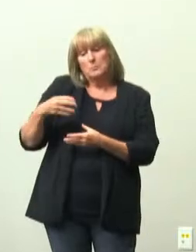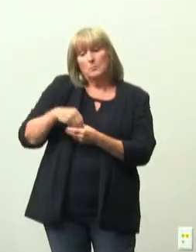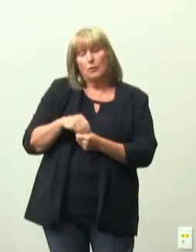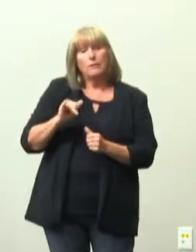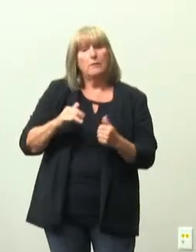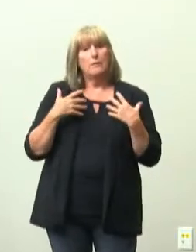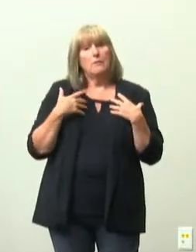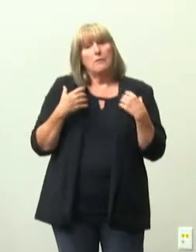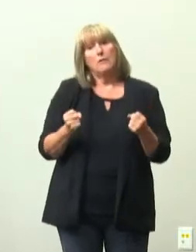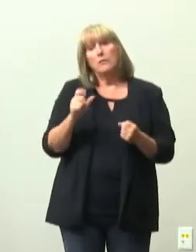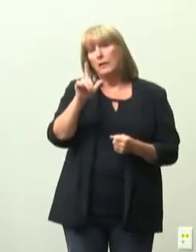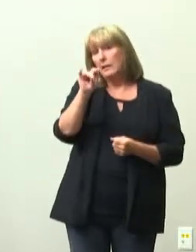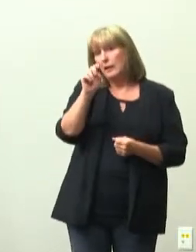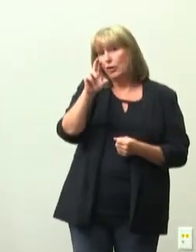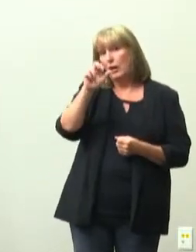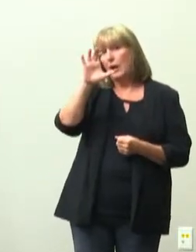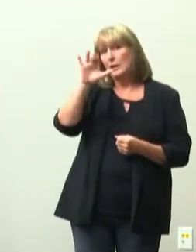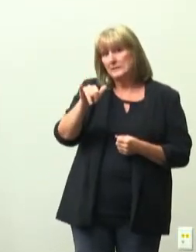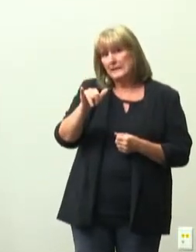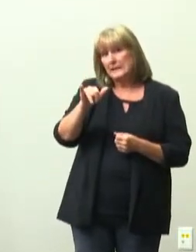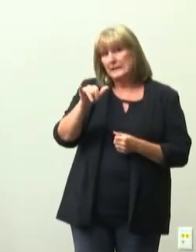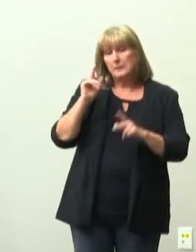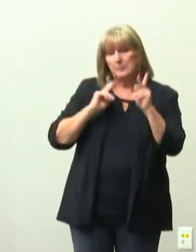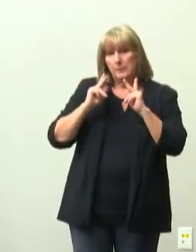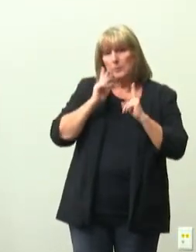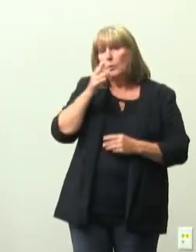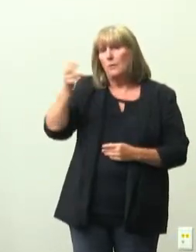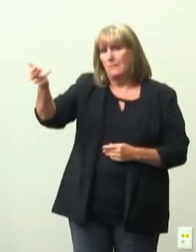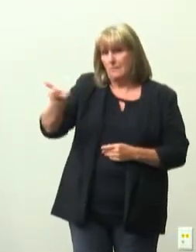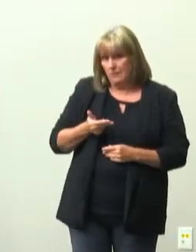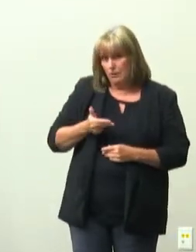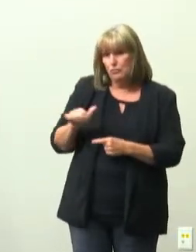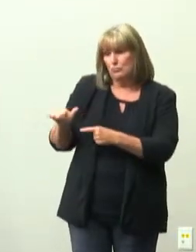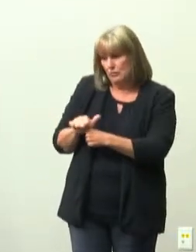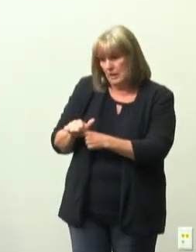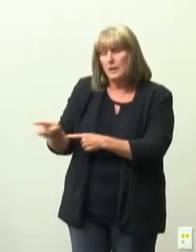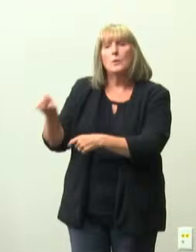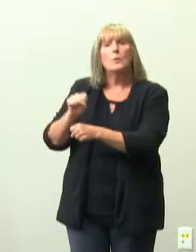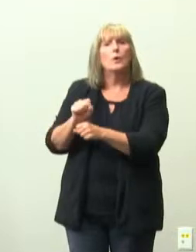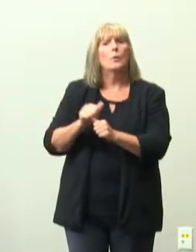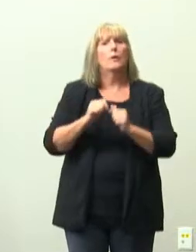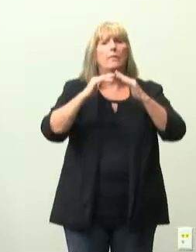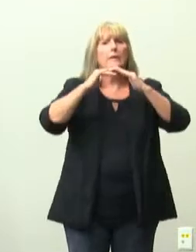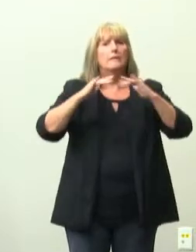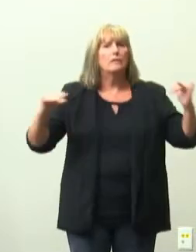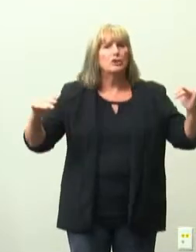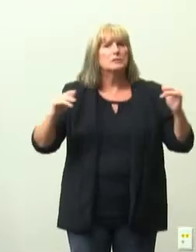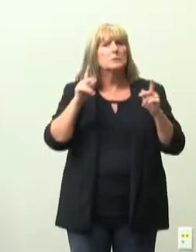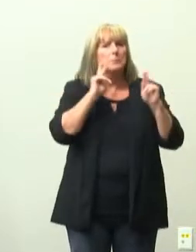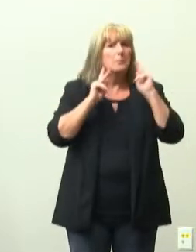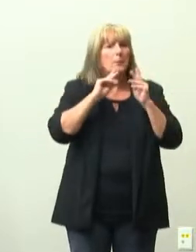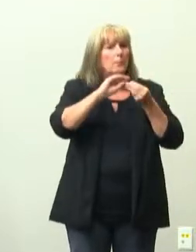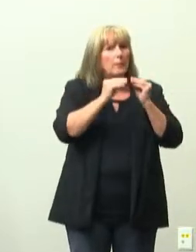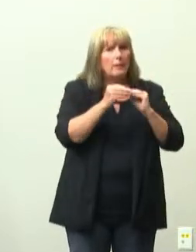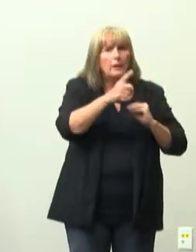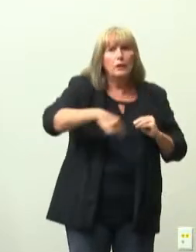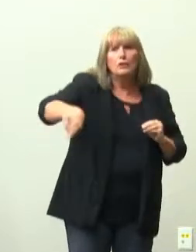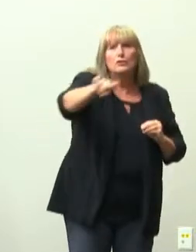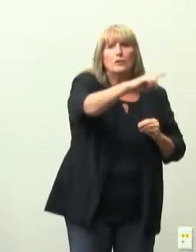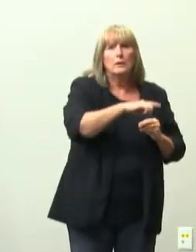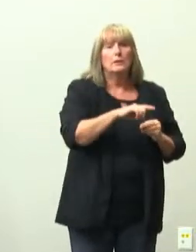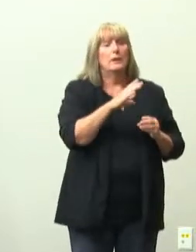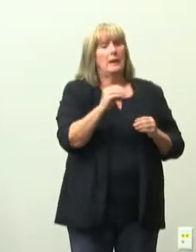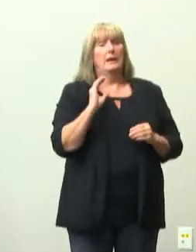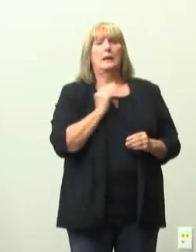literacy associates will be hired and trained. They will work with diverse populations in Lancaster County and in coordination with our community and